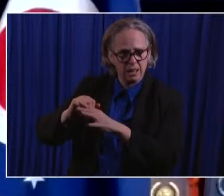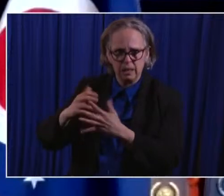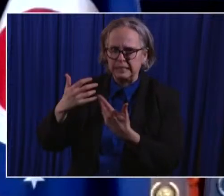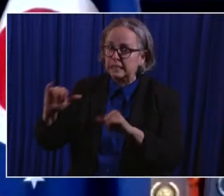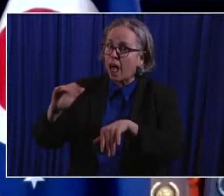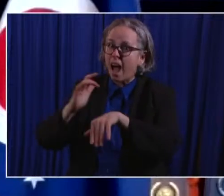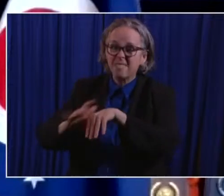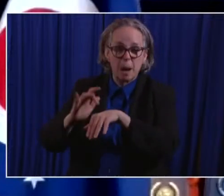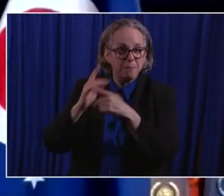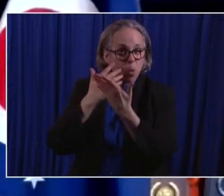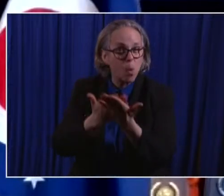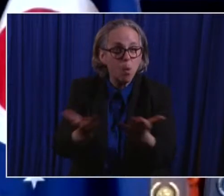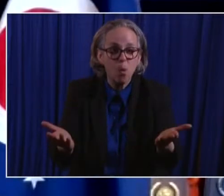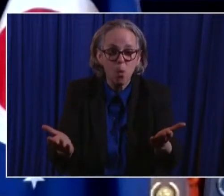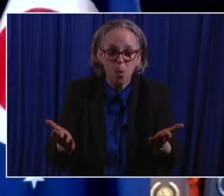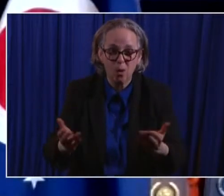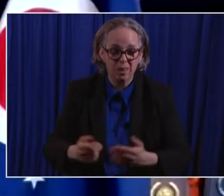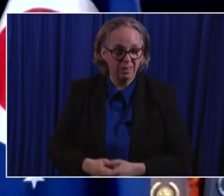your employer to pay for at